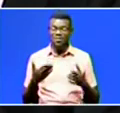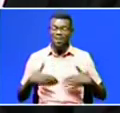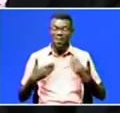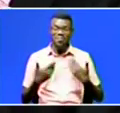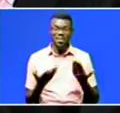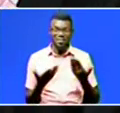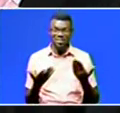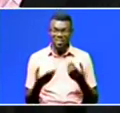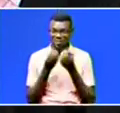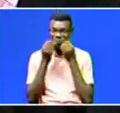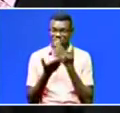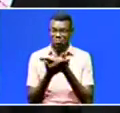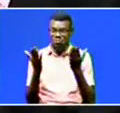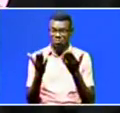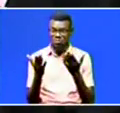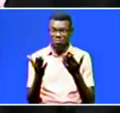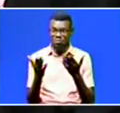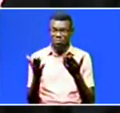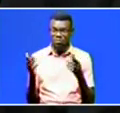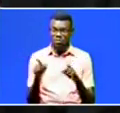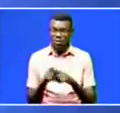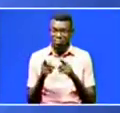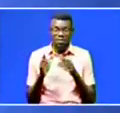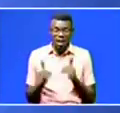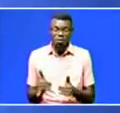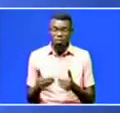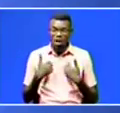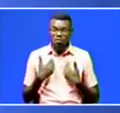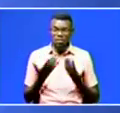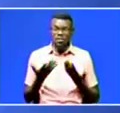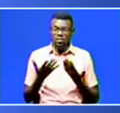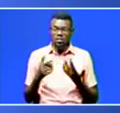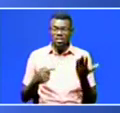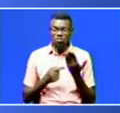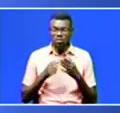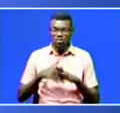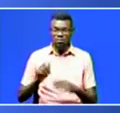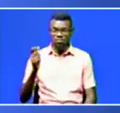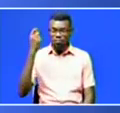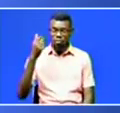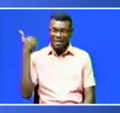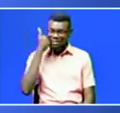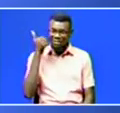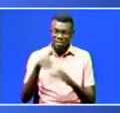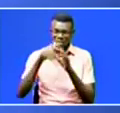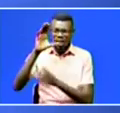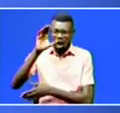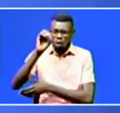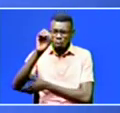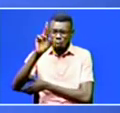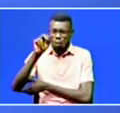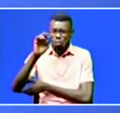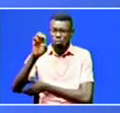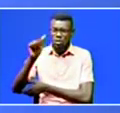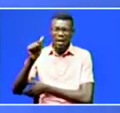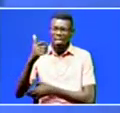we are also advancing in ophthalmology in Kenya. Diseases affecting the cornea are a major cause of